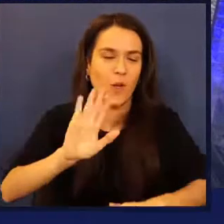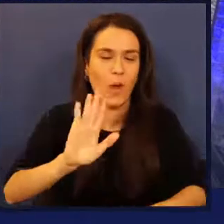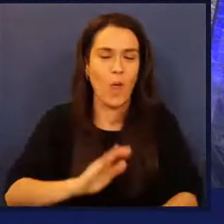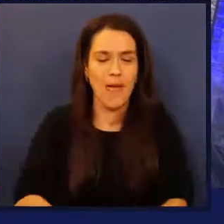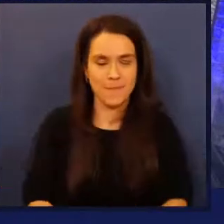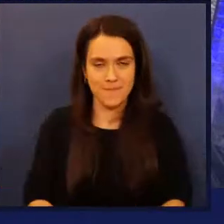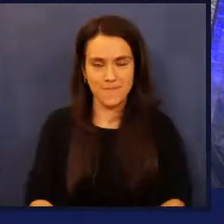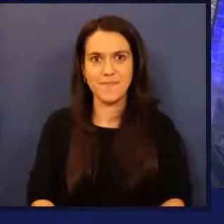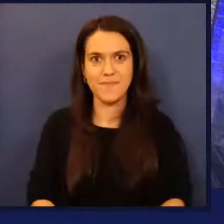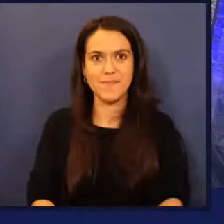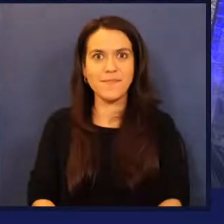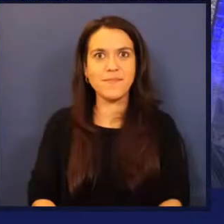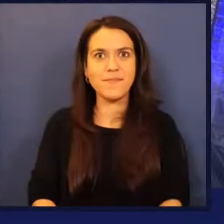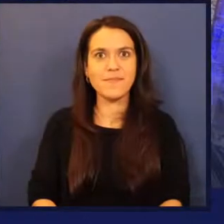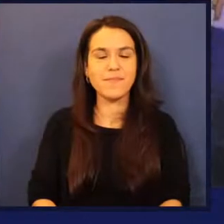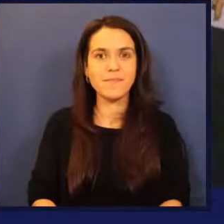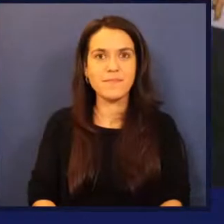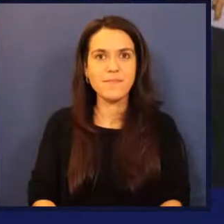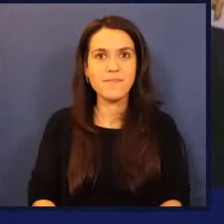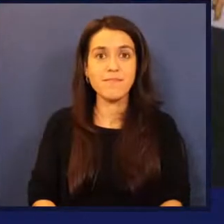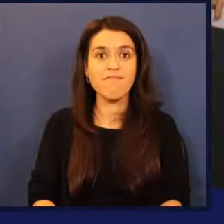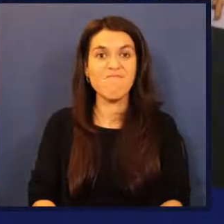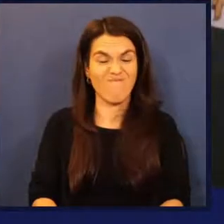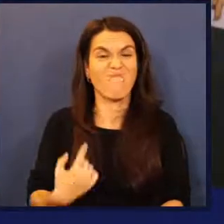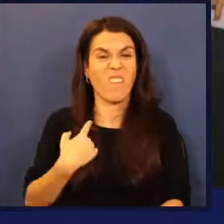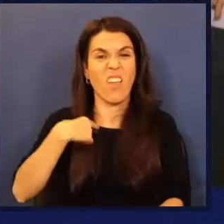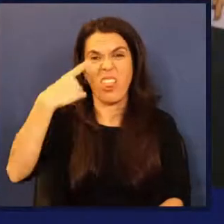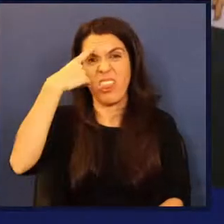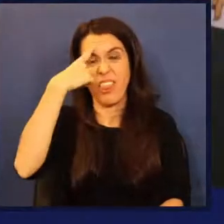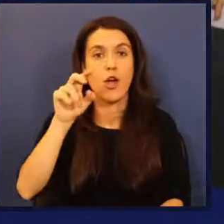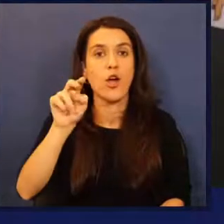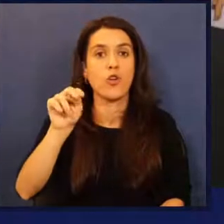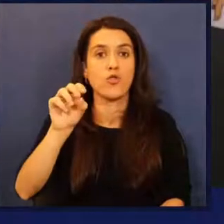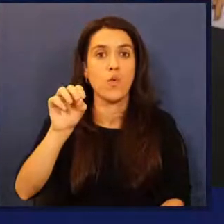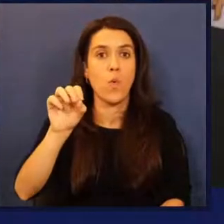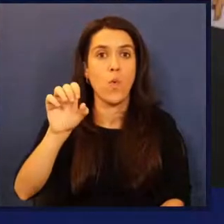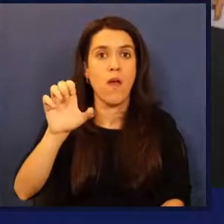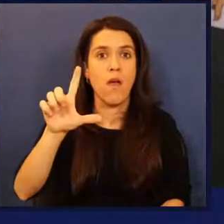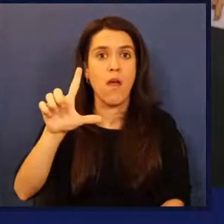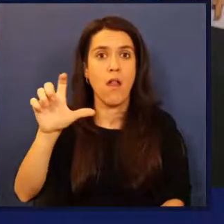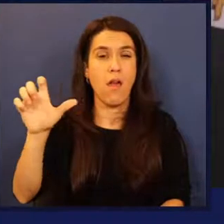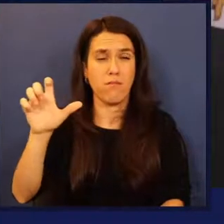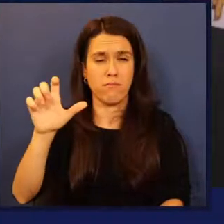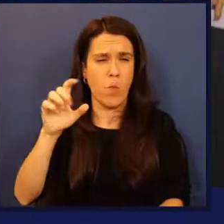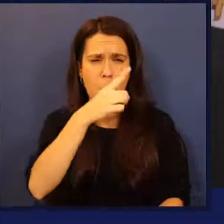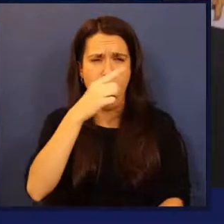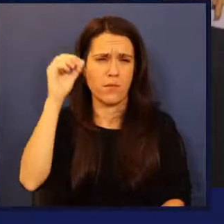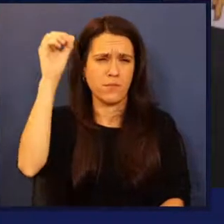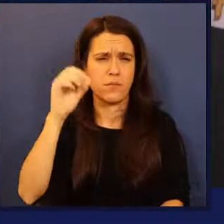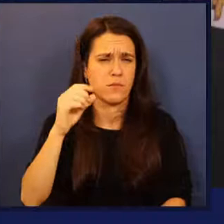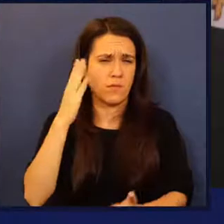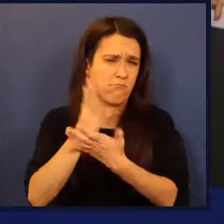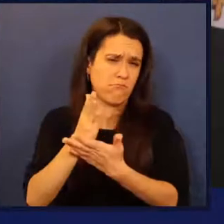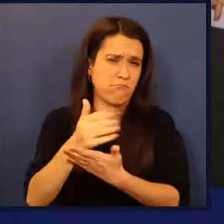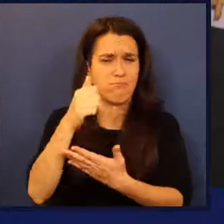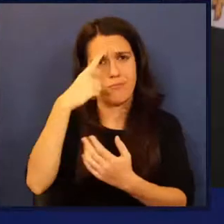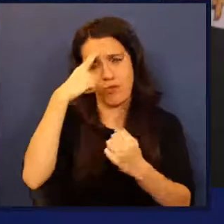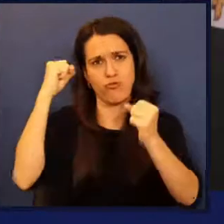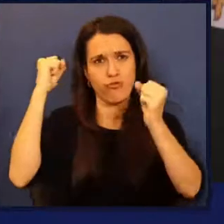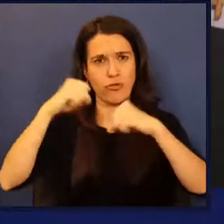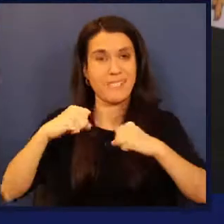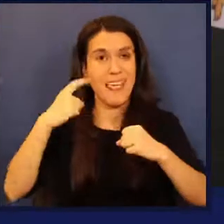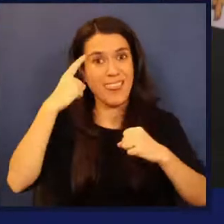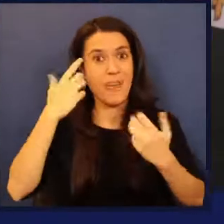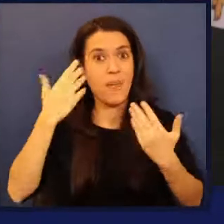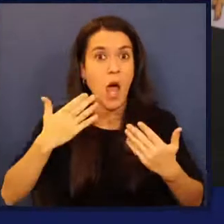would add, like, Noelle is 1,000% right. We, for some reason, in general, data science is like,